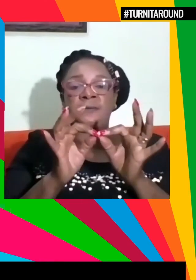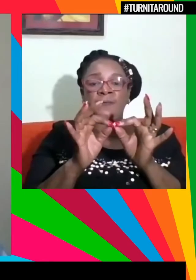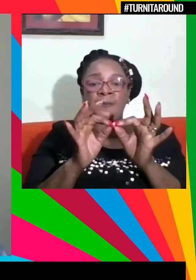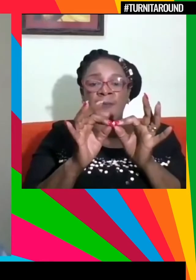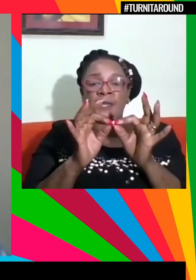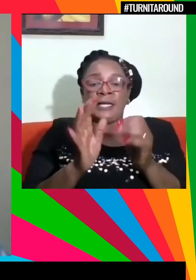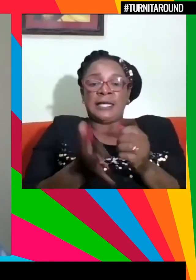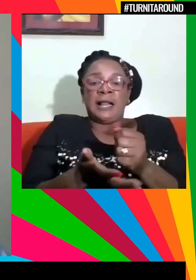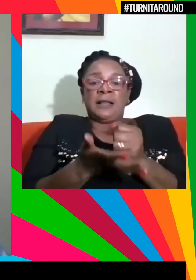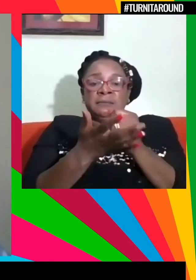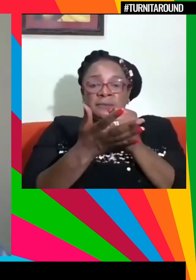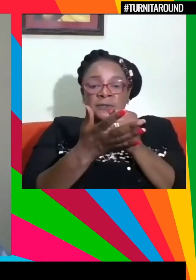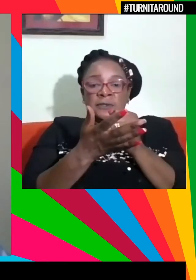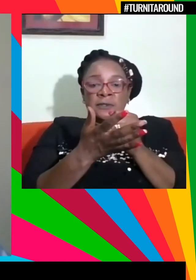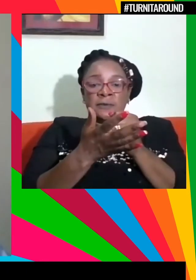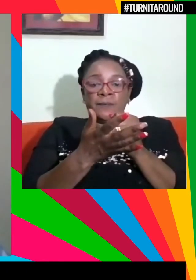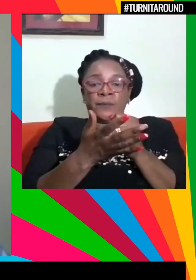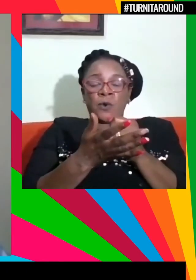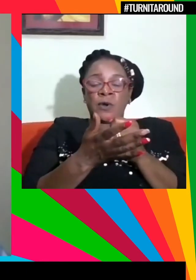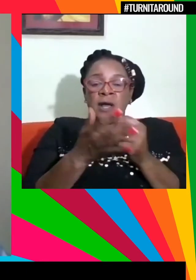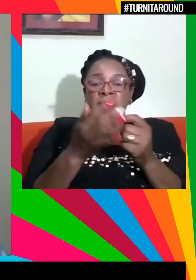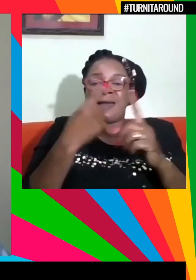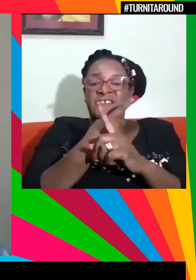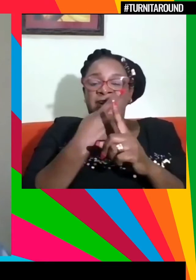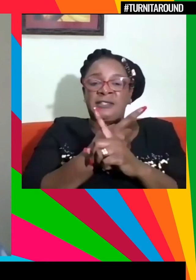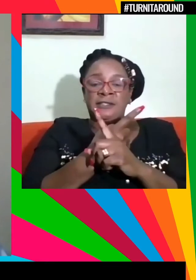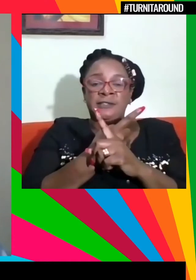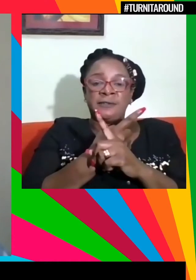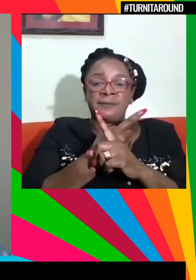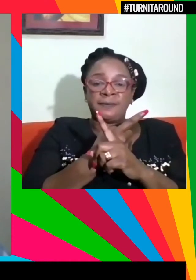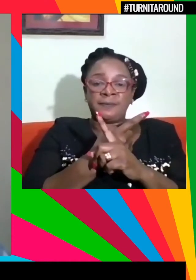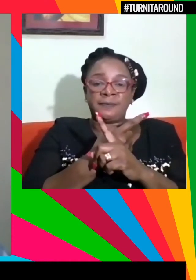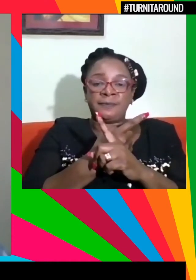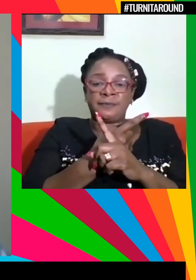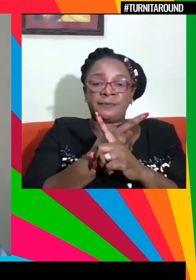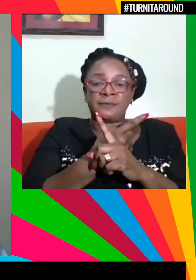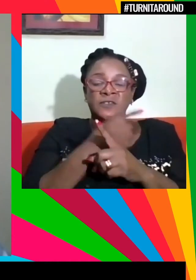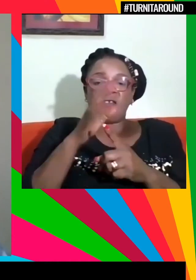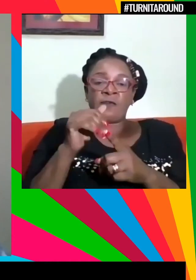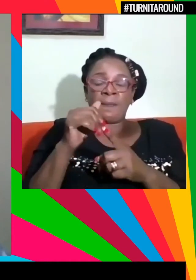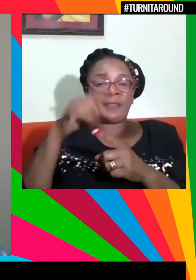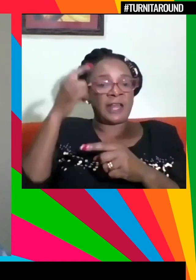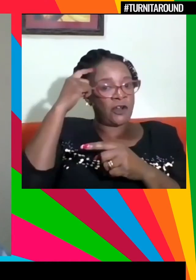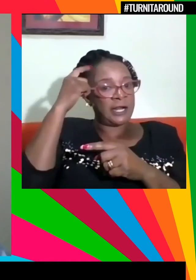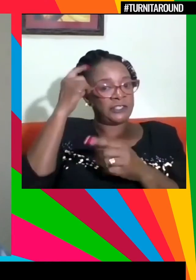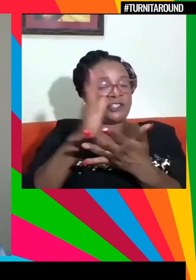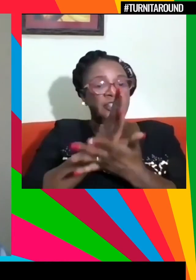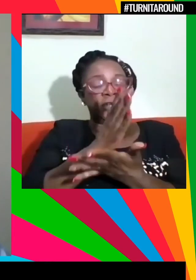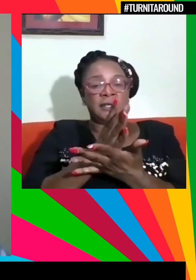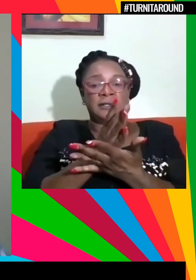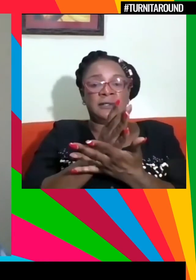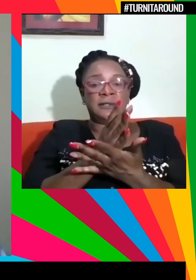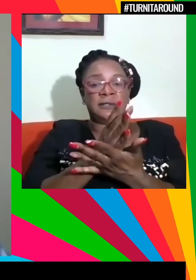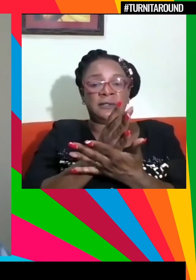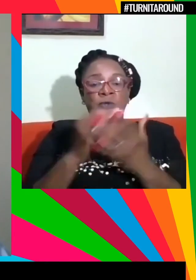It helps on a number of different business fronts, from the knowledge sharing to the